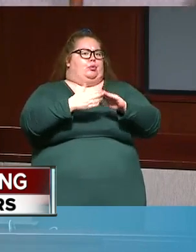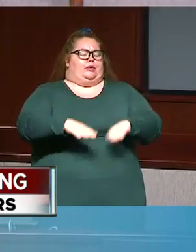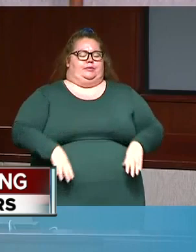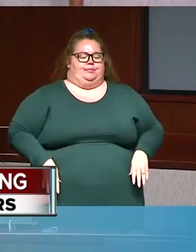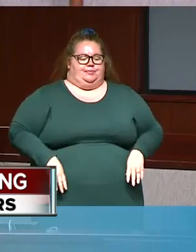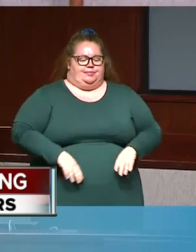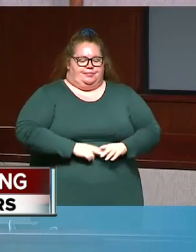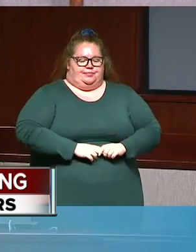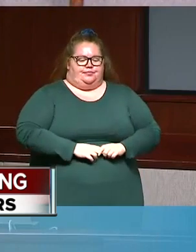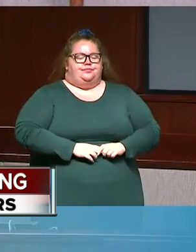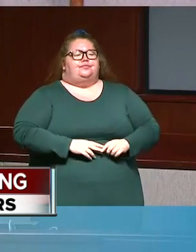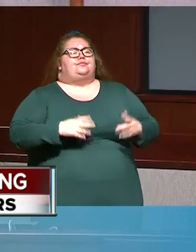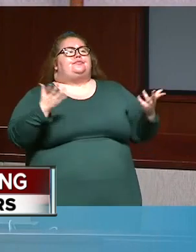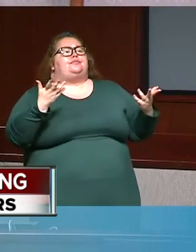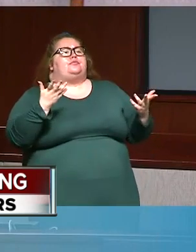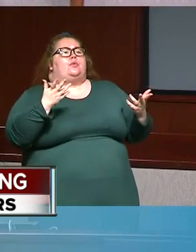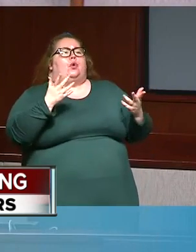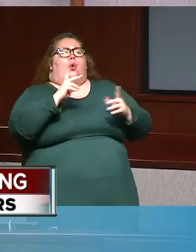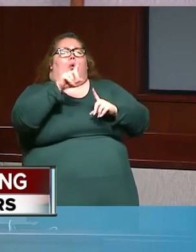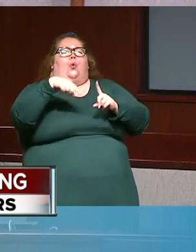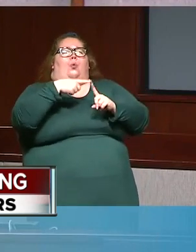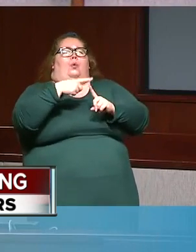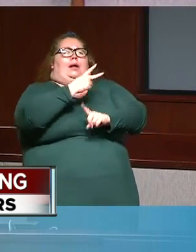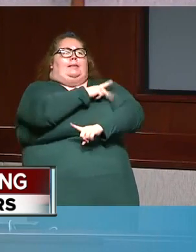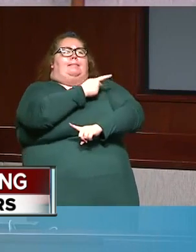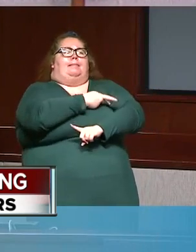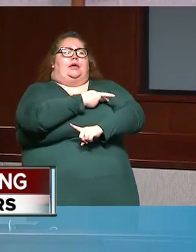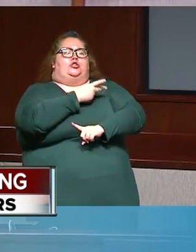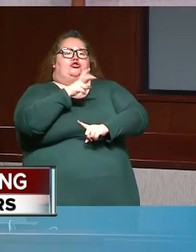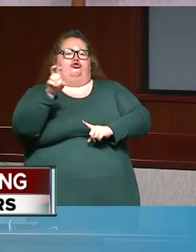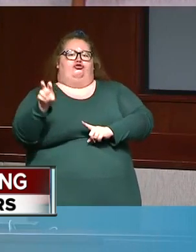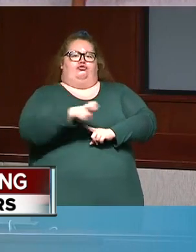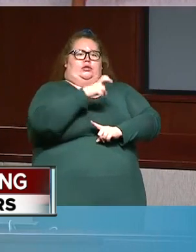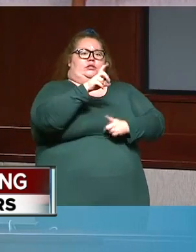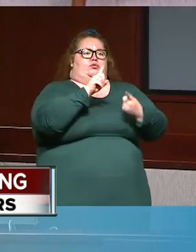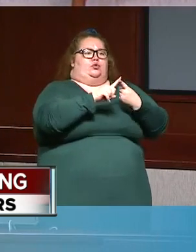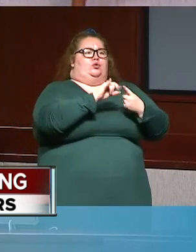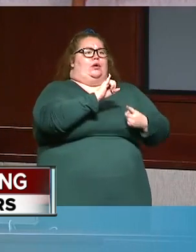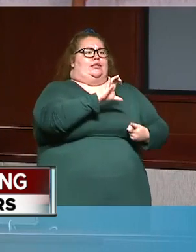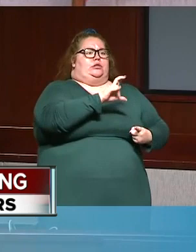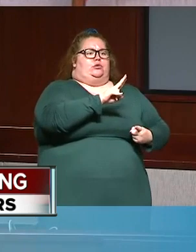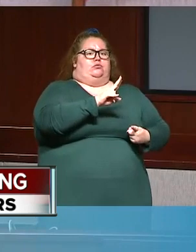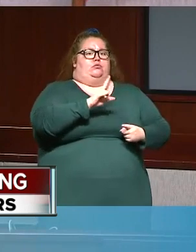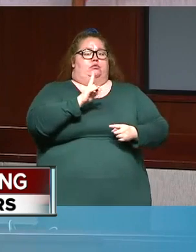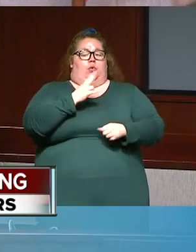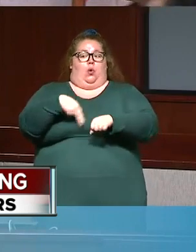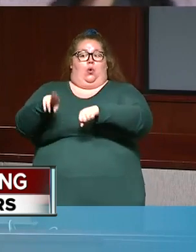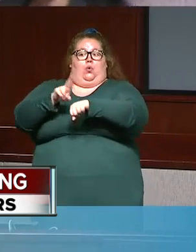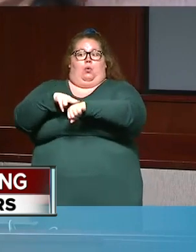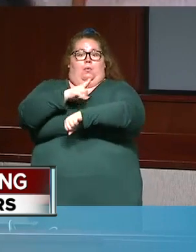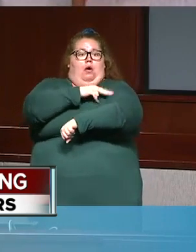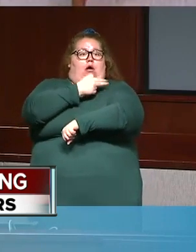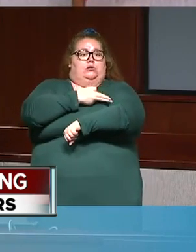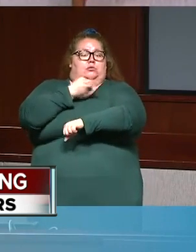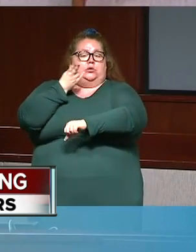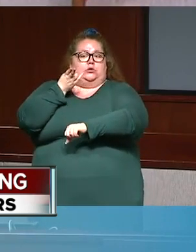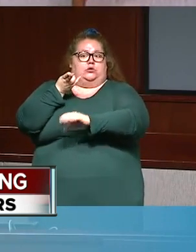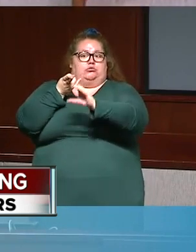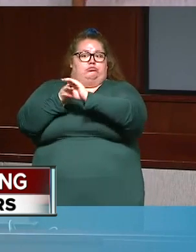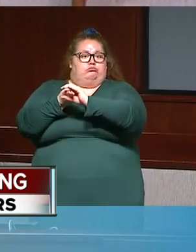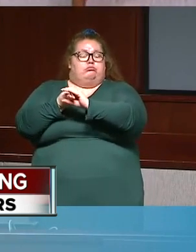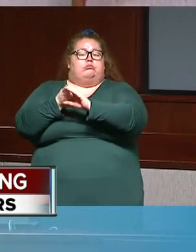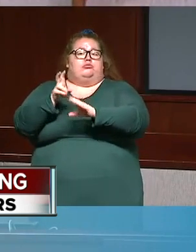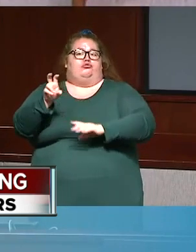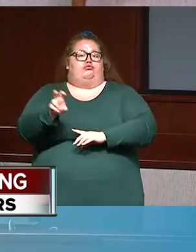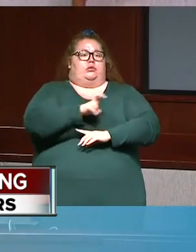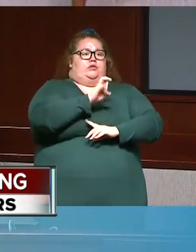is a patient transferred to ICU? Is it the ventilator? Is that what makes it necessary? A